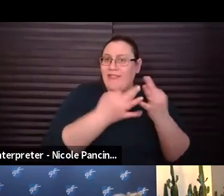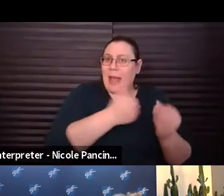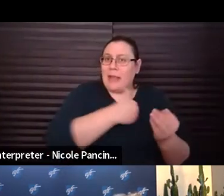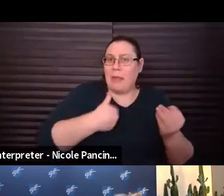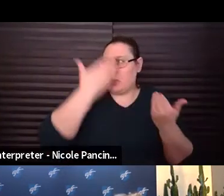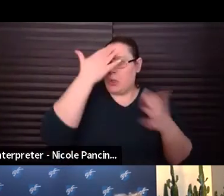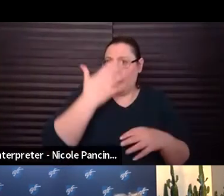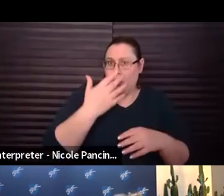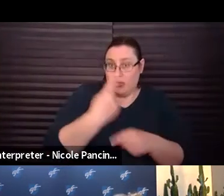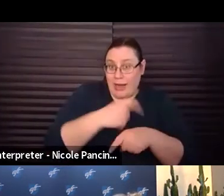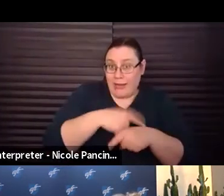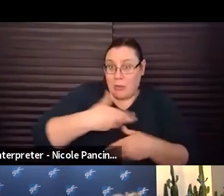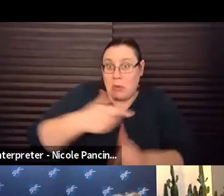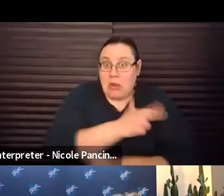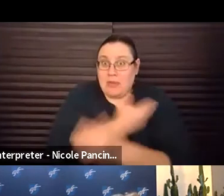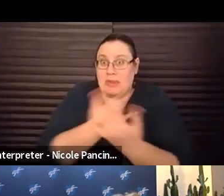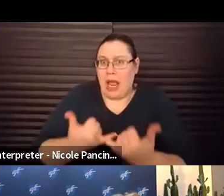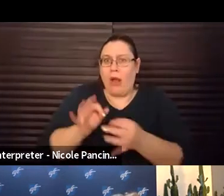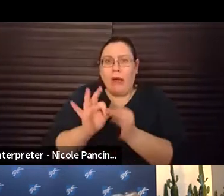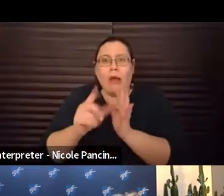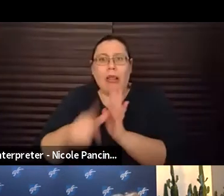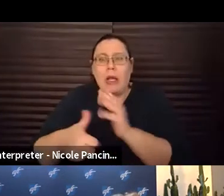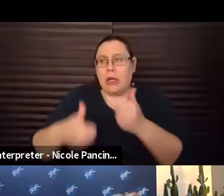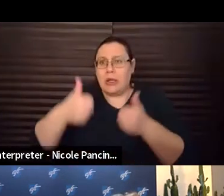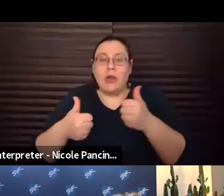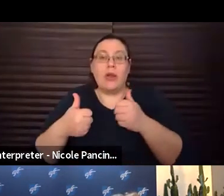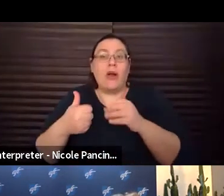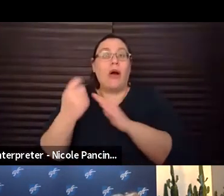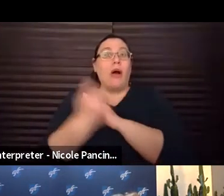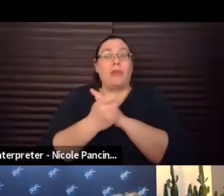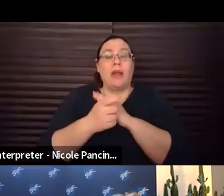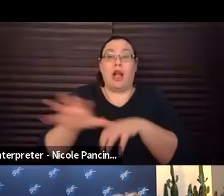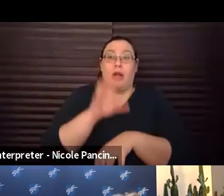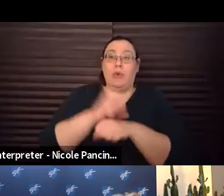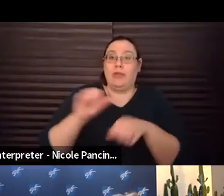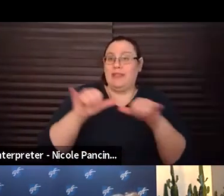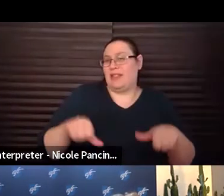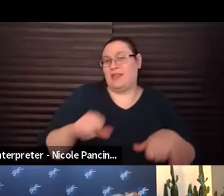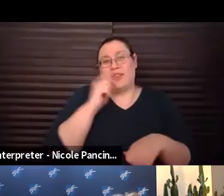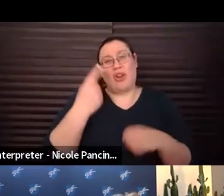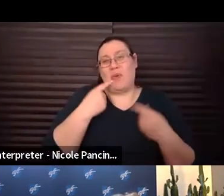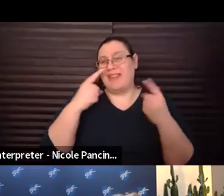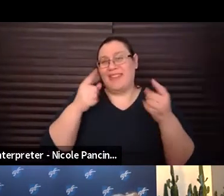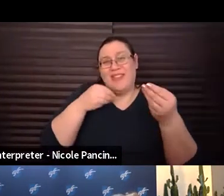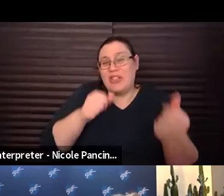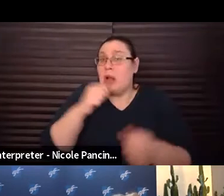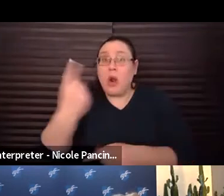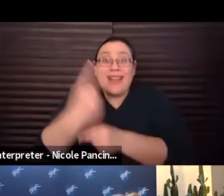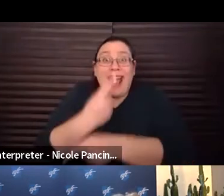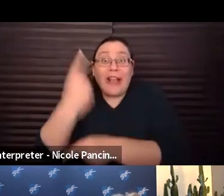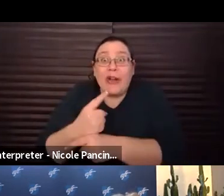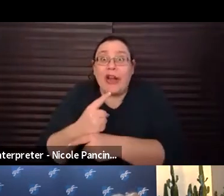time to go to the hospital. The automated appointment systems, they're not always efficient or accurate in terms of